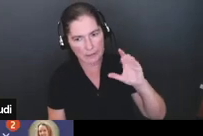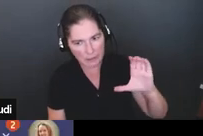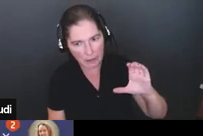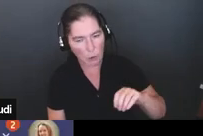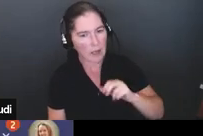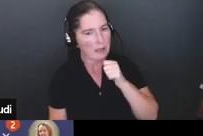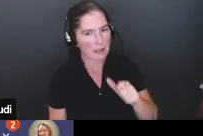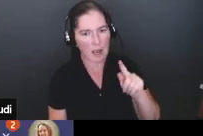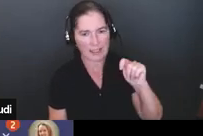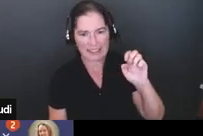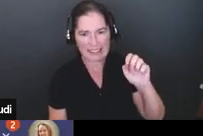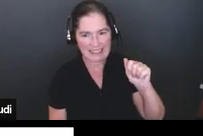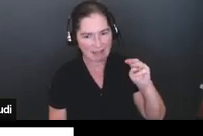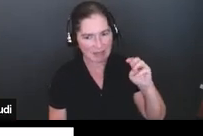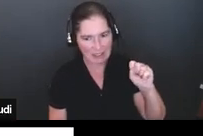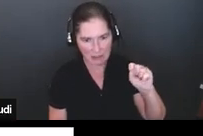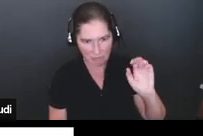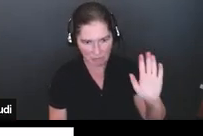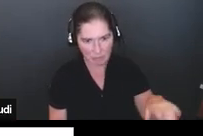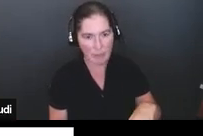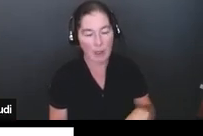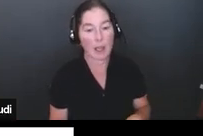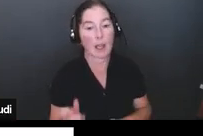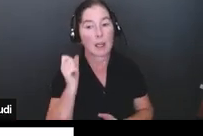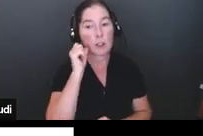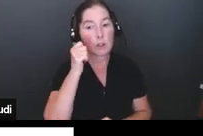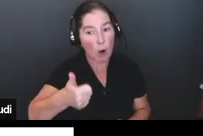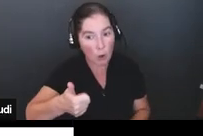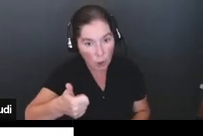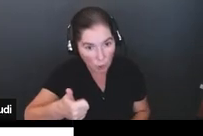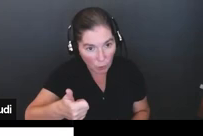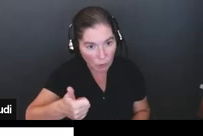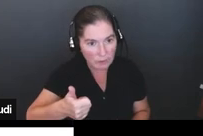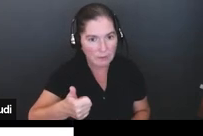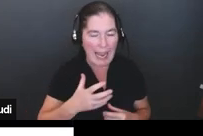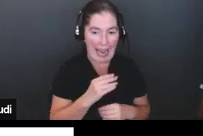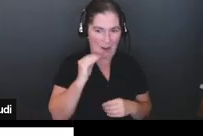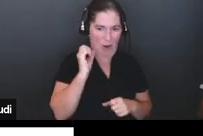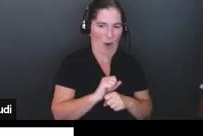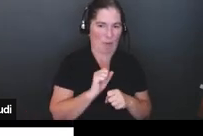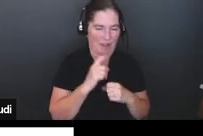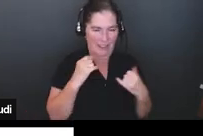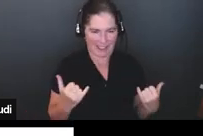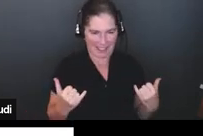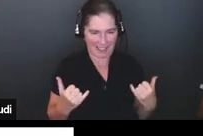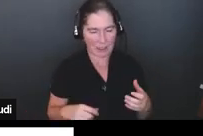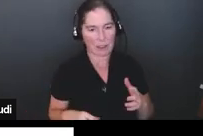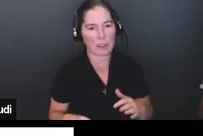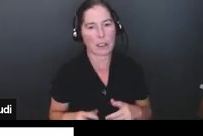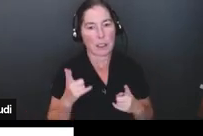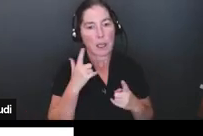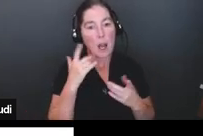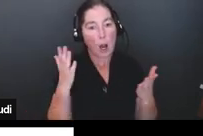version of Teams. Tomorrow, and our homework for tonight, is that we hope that you